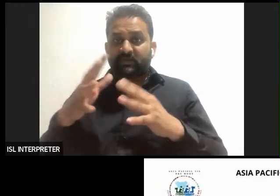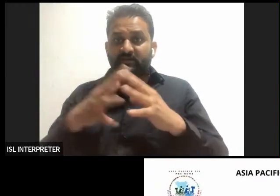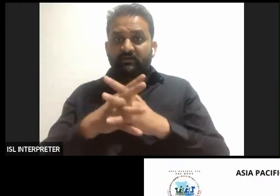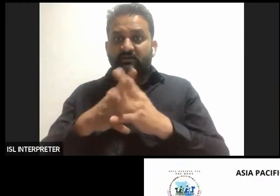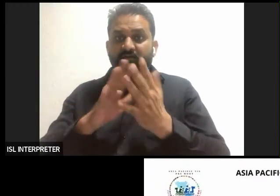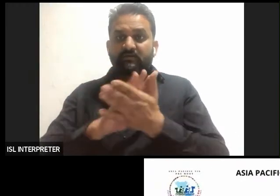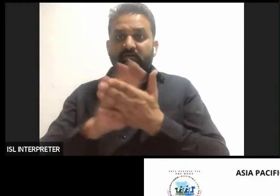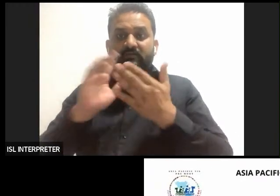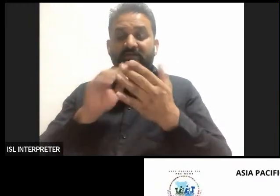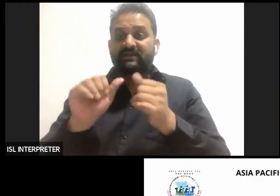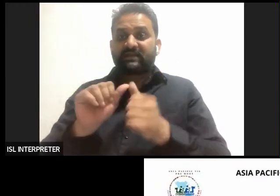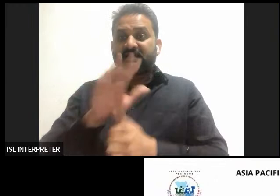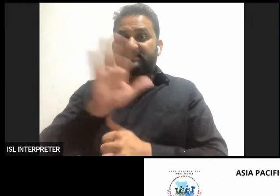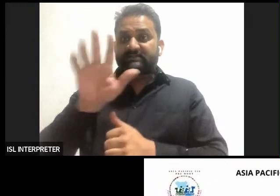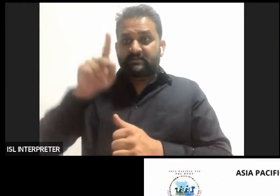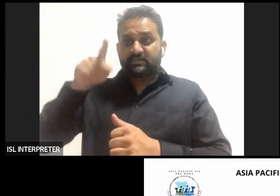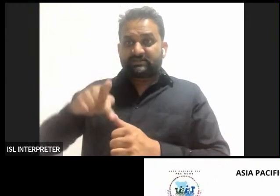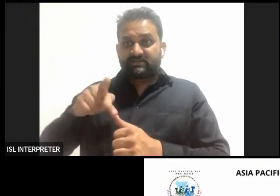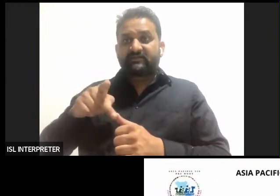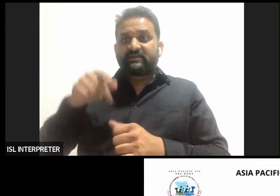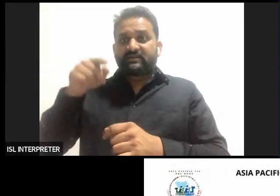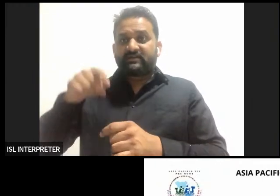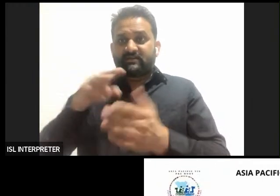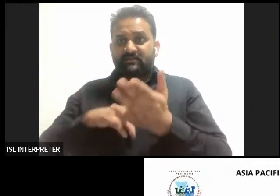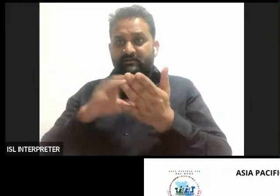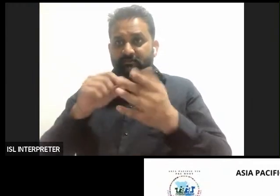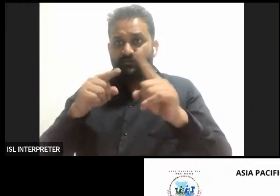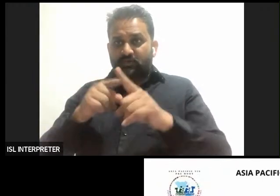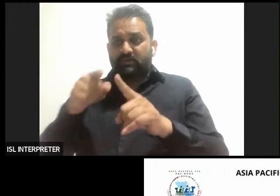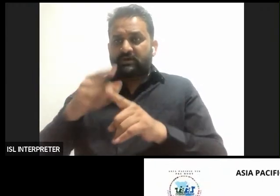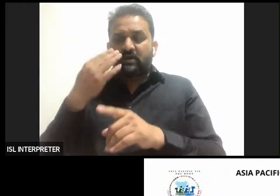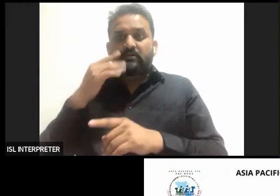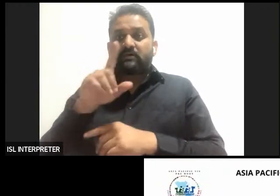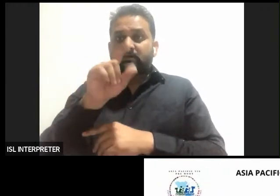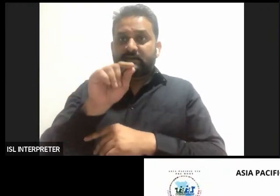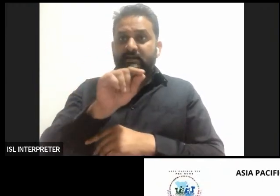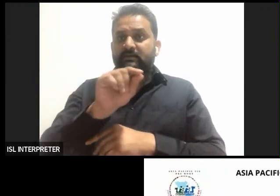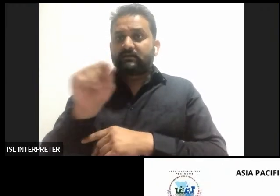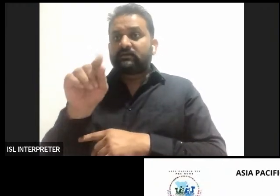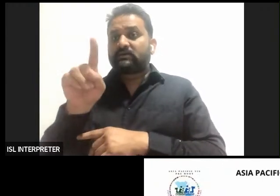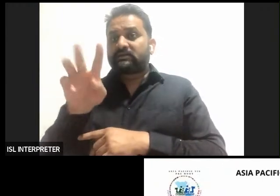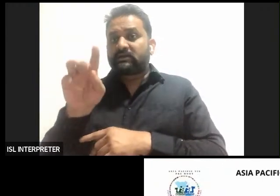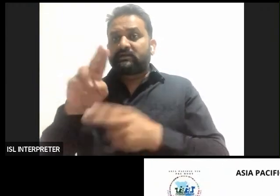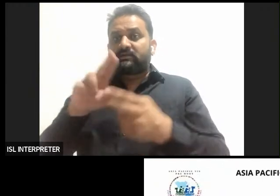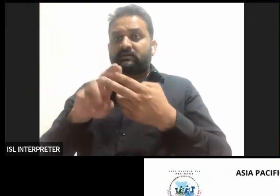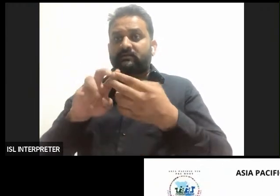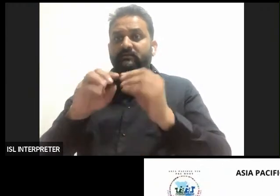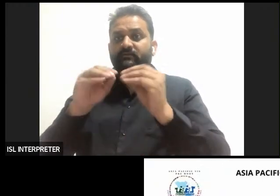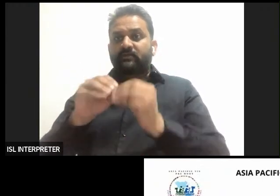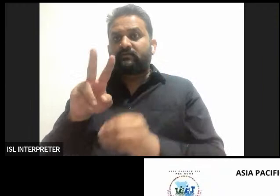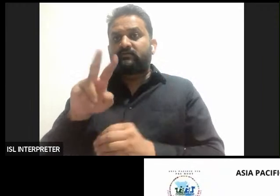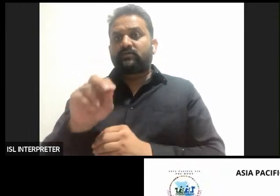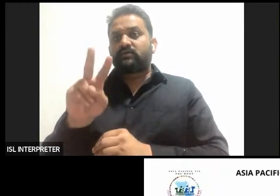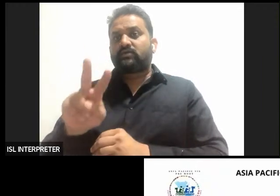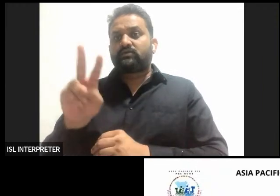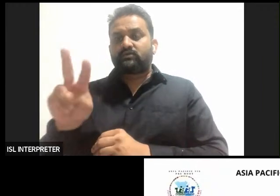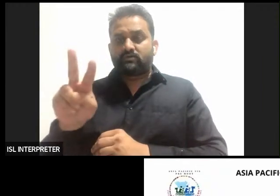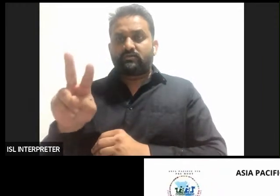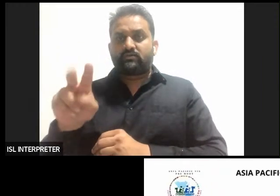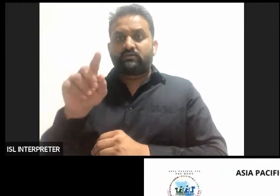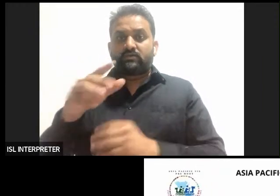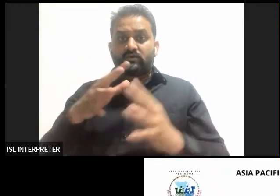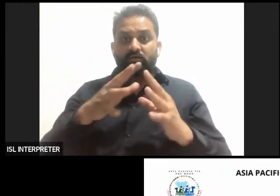Asia Pacific pre-moot, is scheduled on 10th to 13th of February 2022. But the WIS